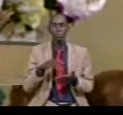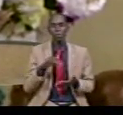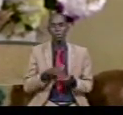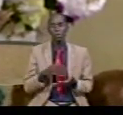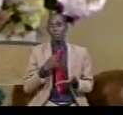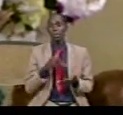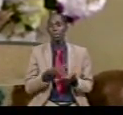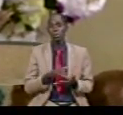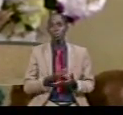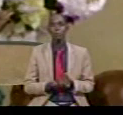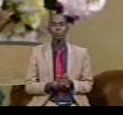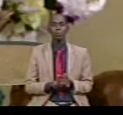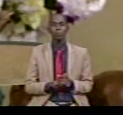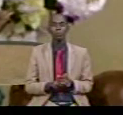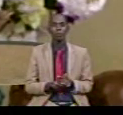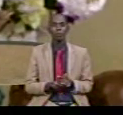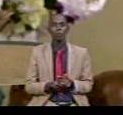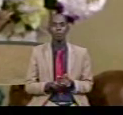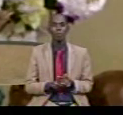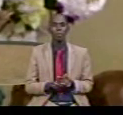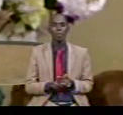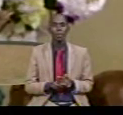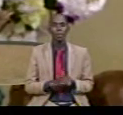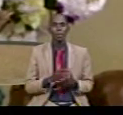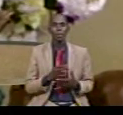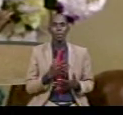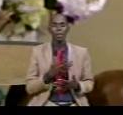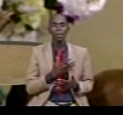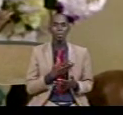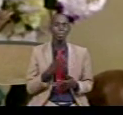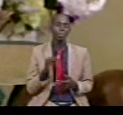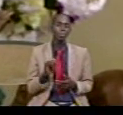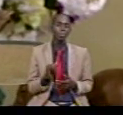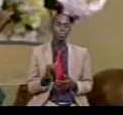I have not heard to the contrary, but that